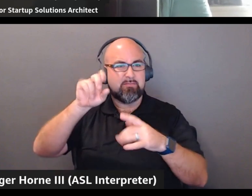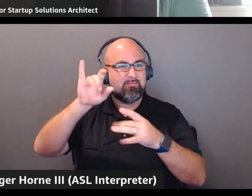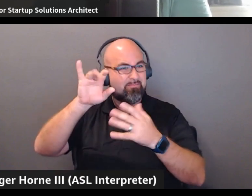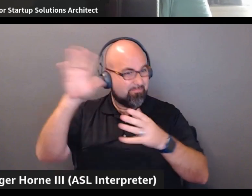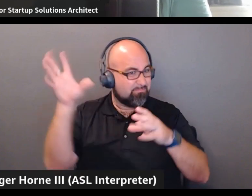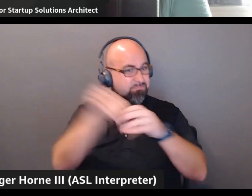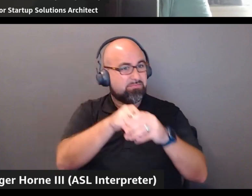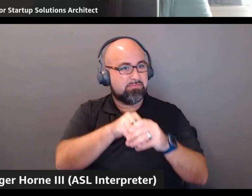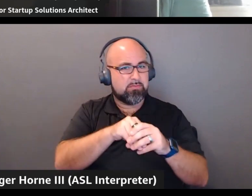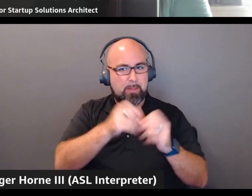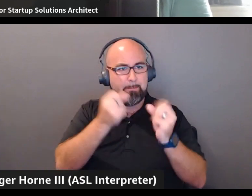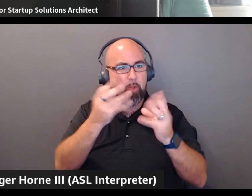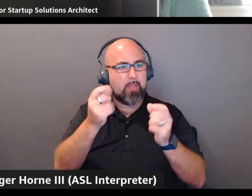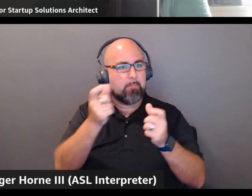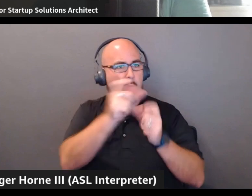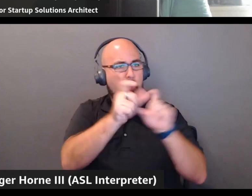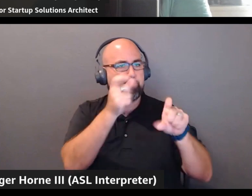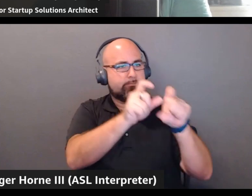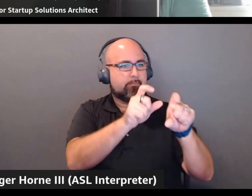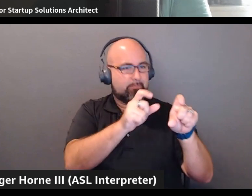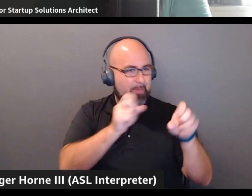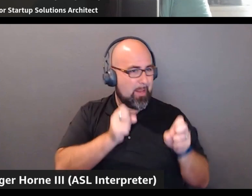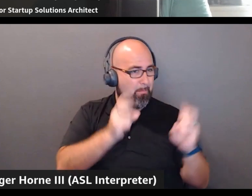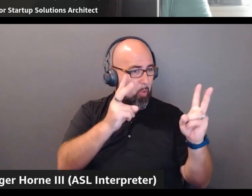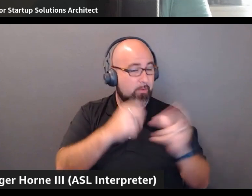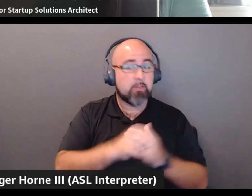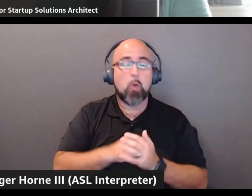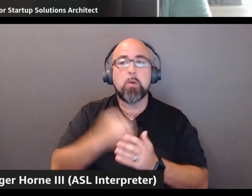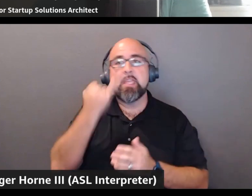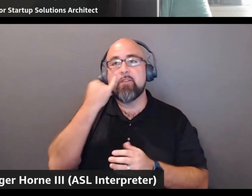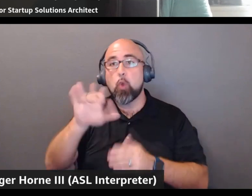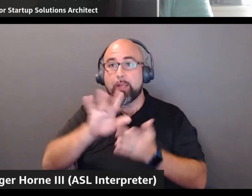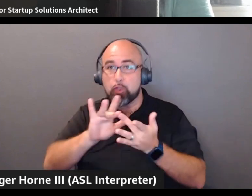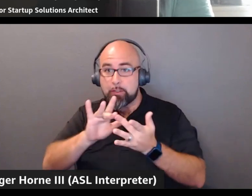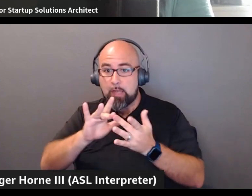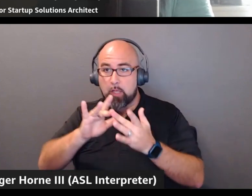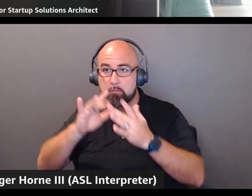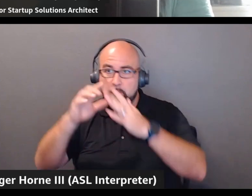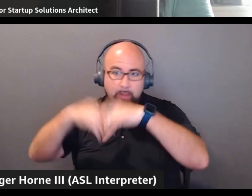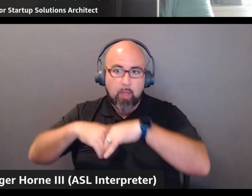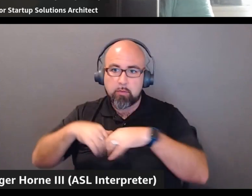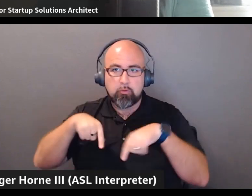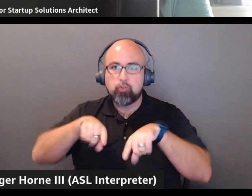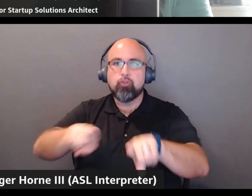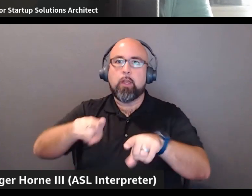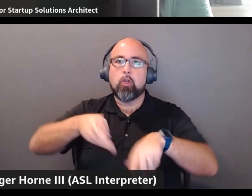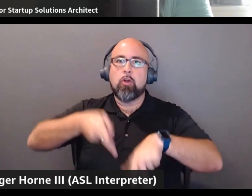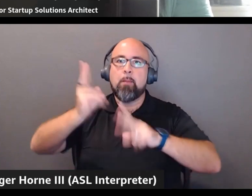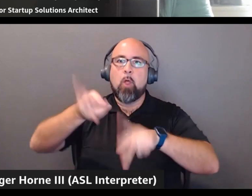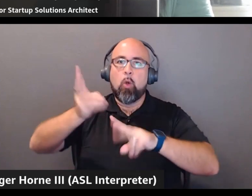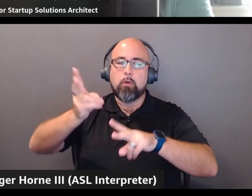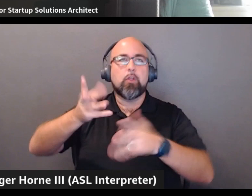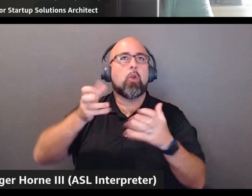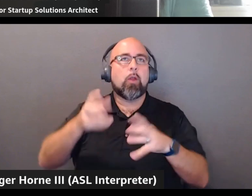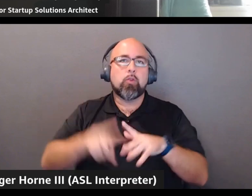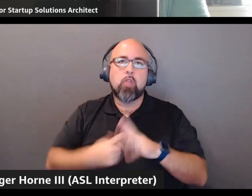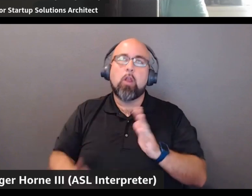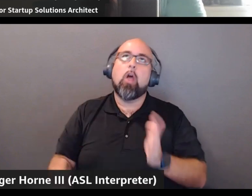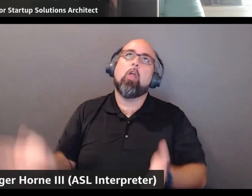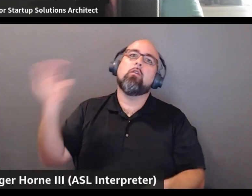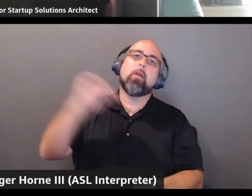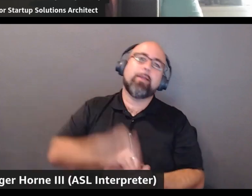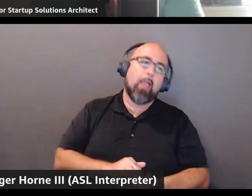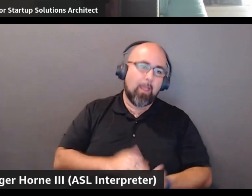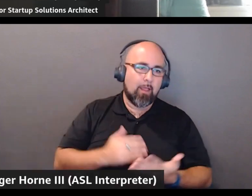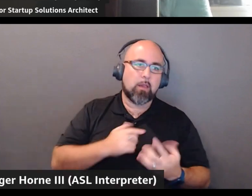multi-part upload. And so let's say your internet goes down, right, in the middle of your upload. you don't want to restart this, right? Because it